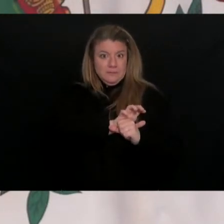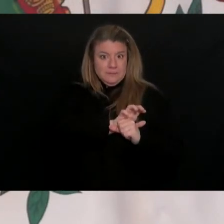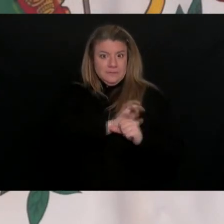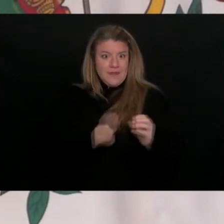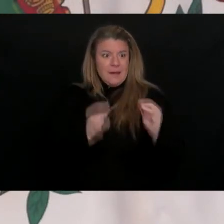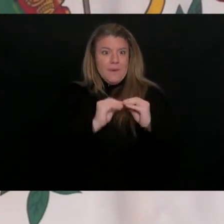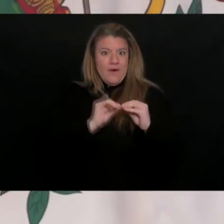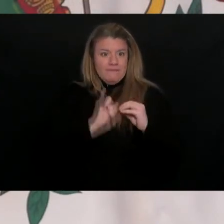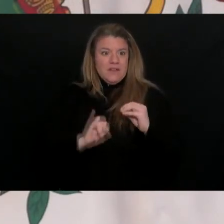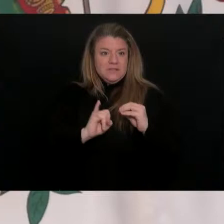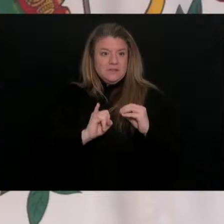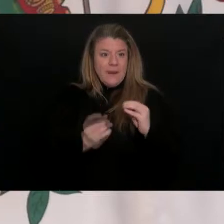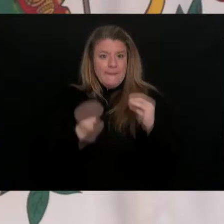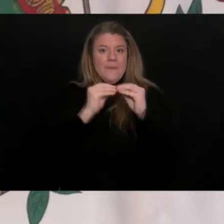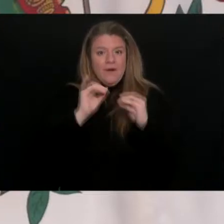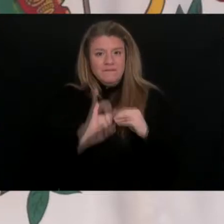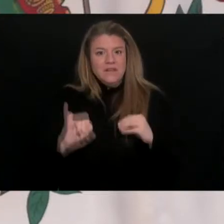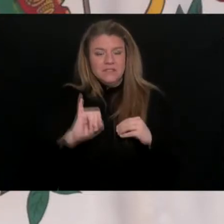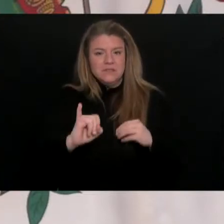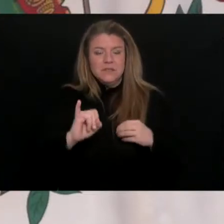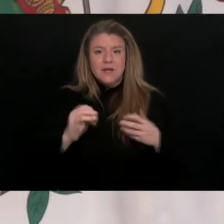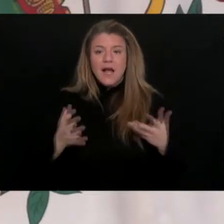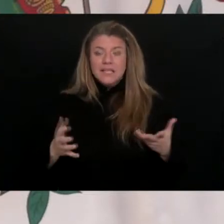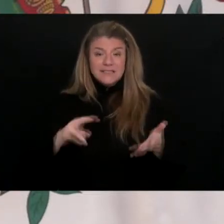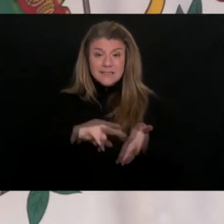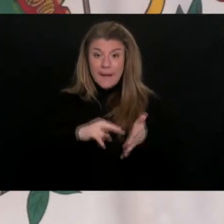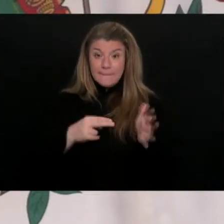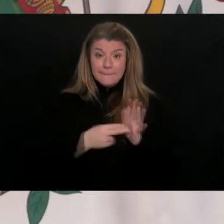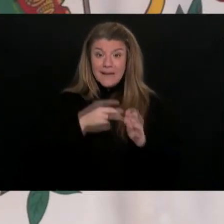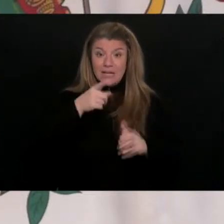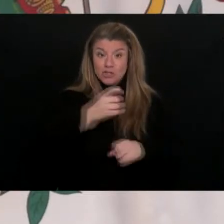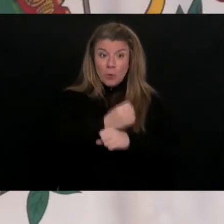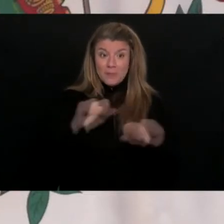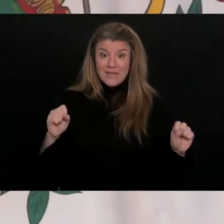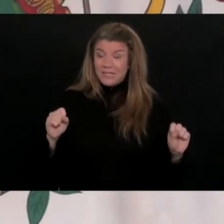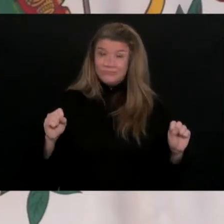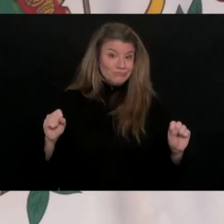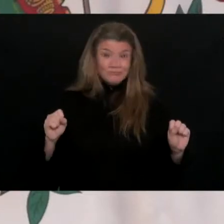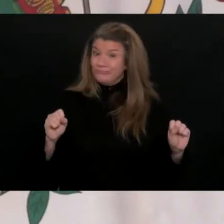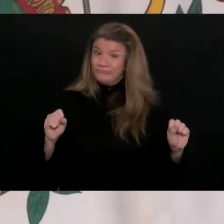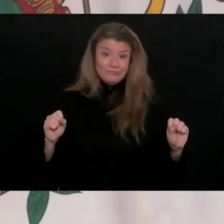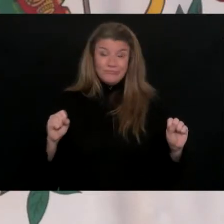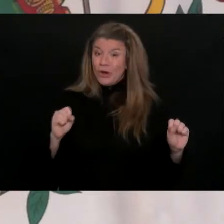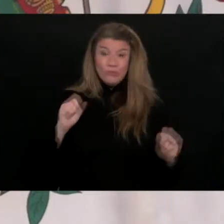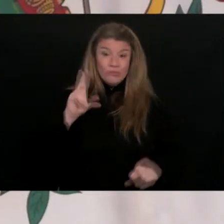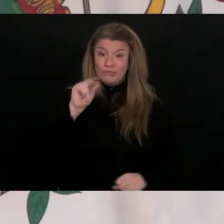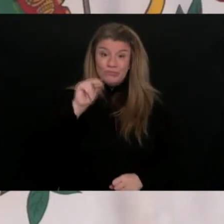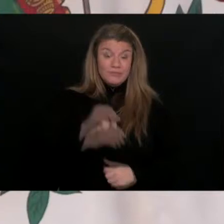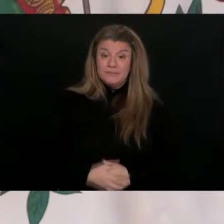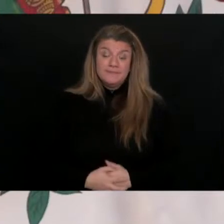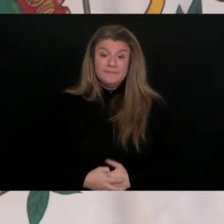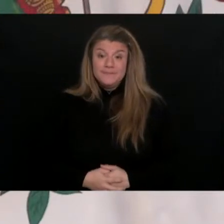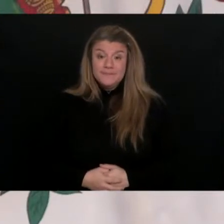You're not protected right now, West Virginia. You're not protected.